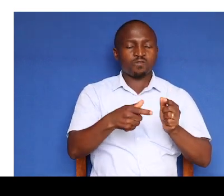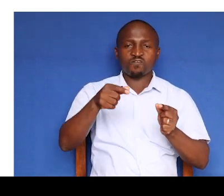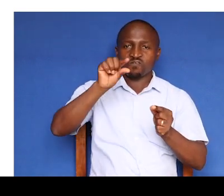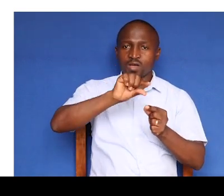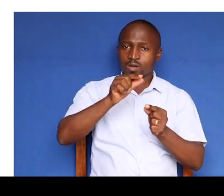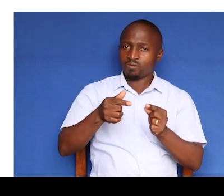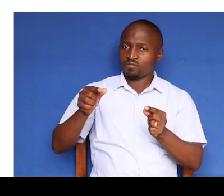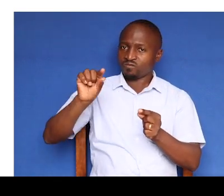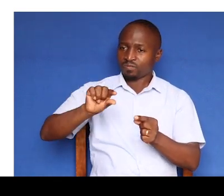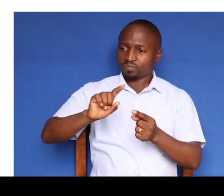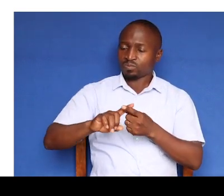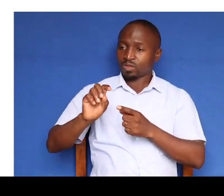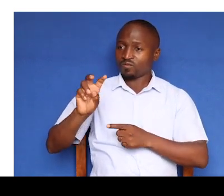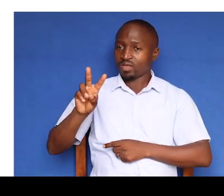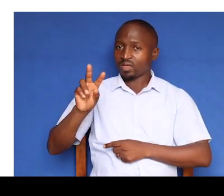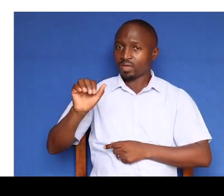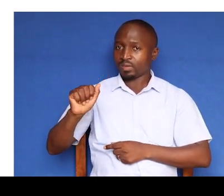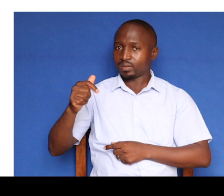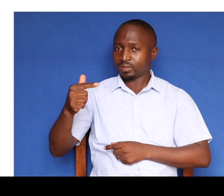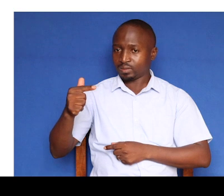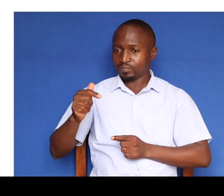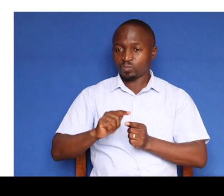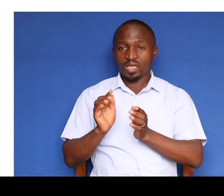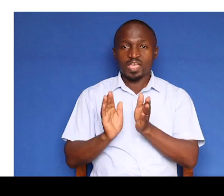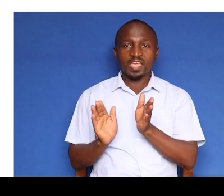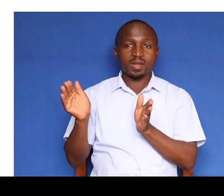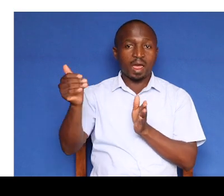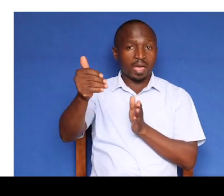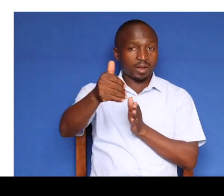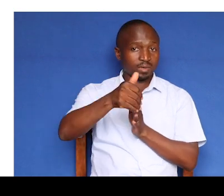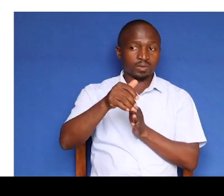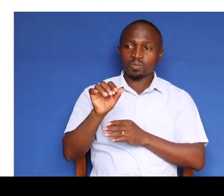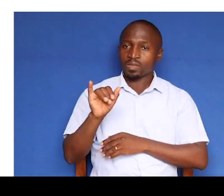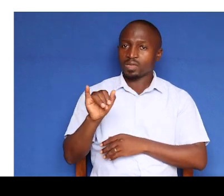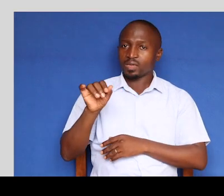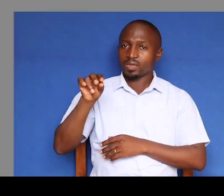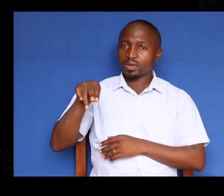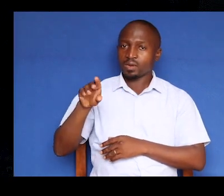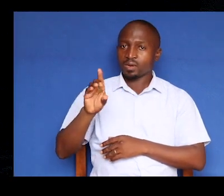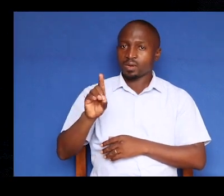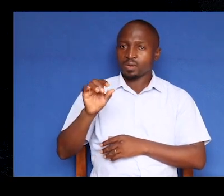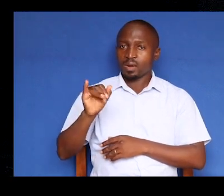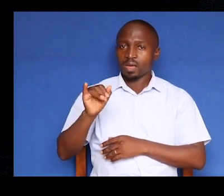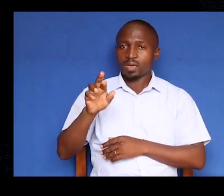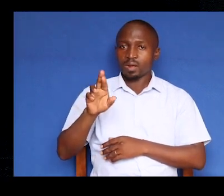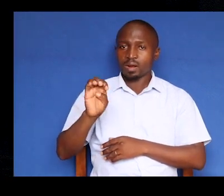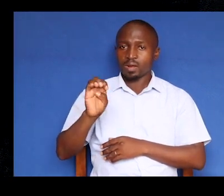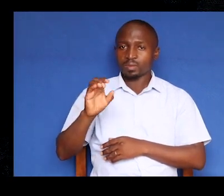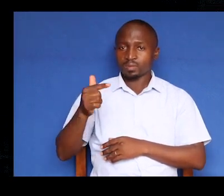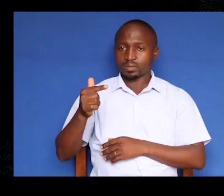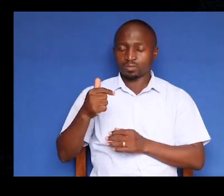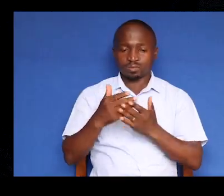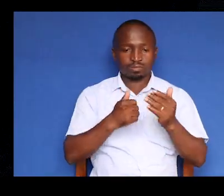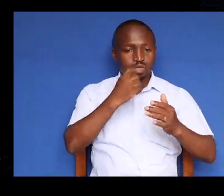VAT is indirect tax because it's always being charged on goods,